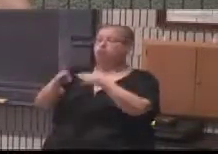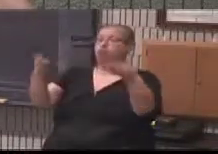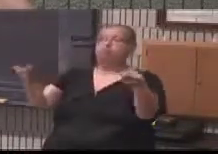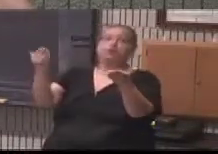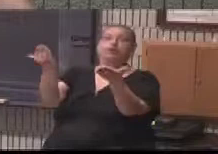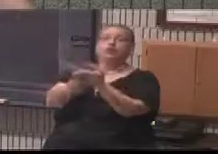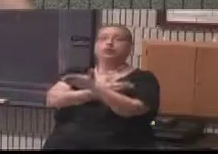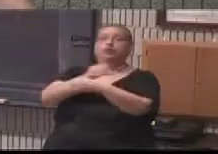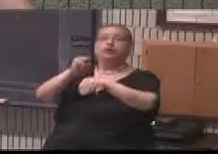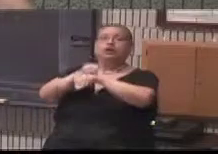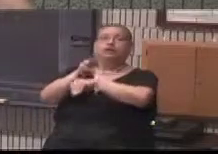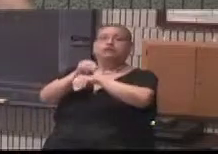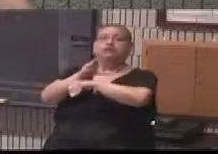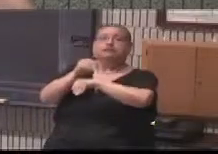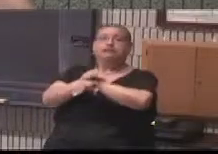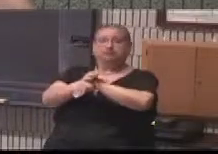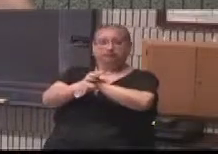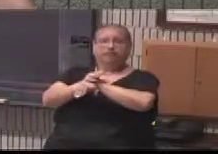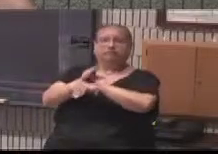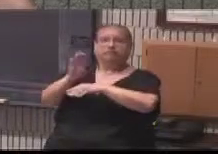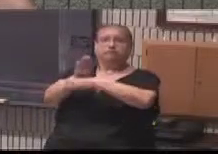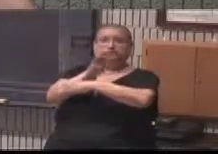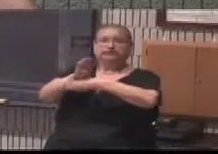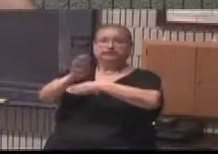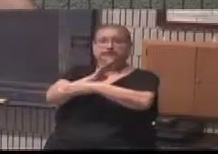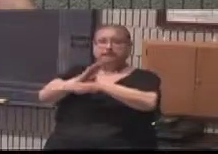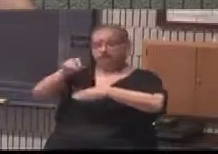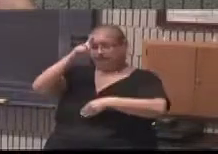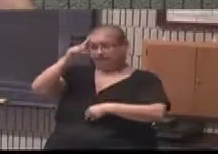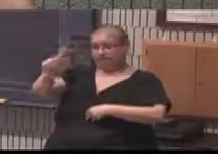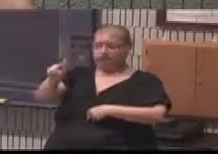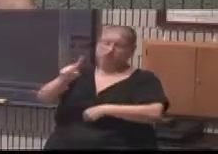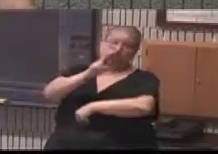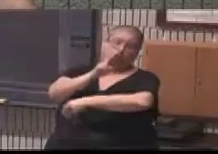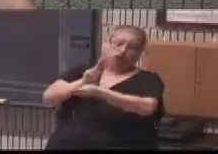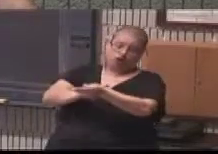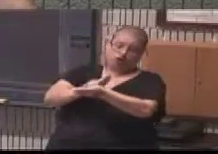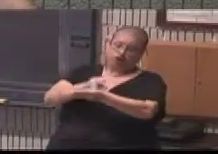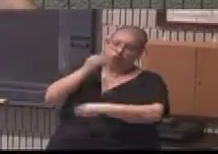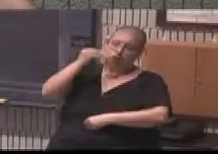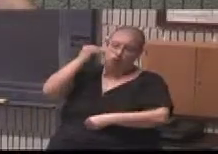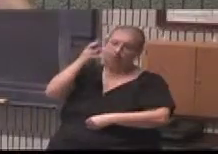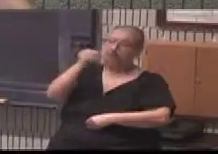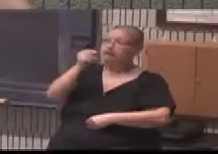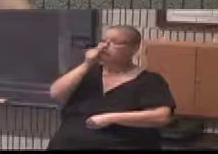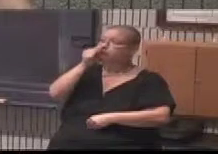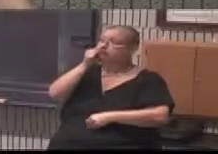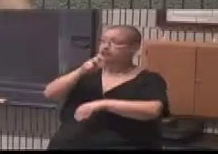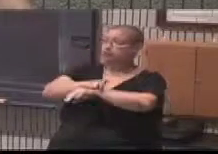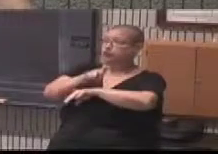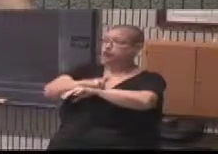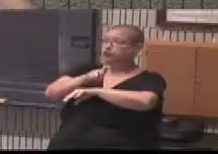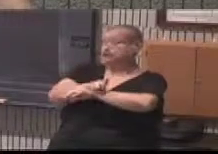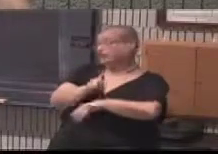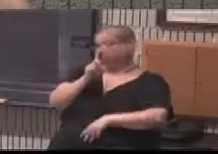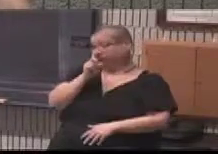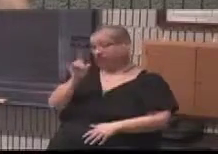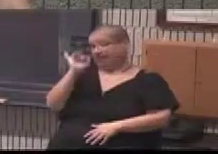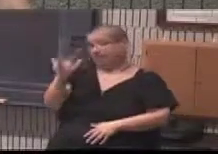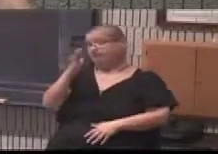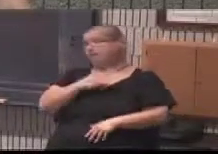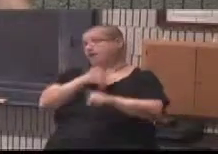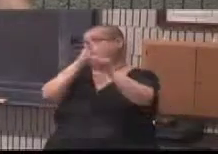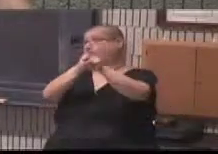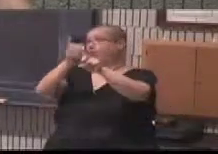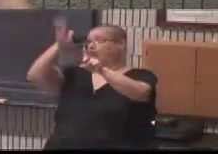hospice, home health, and private duty. So things, you never know where things are going to lead you, certainly. It wasn't like I started out